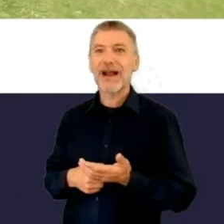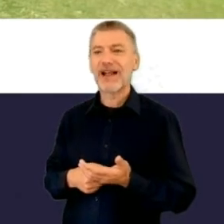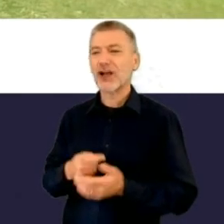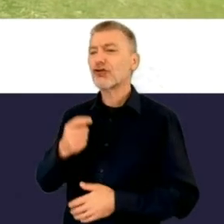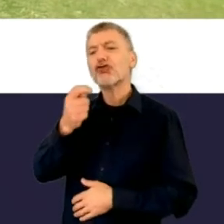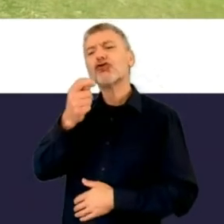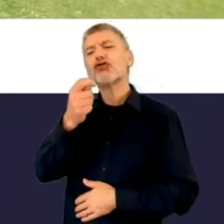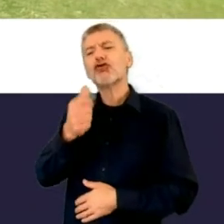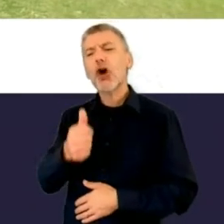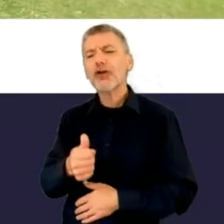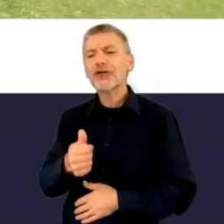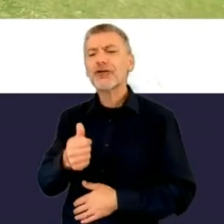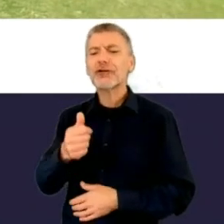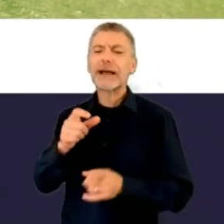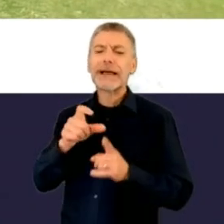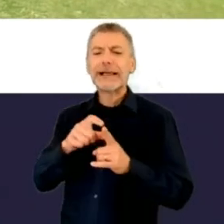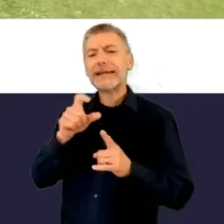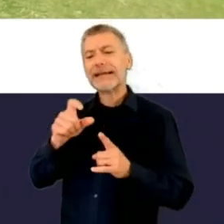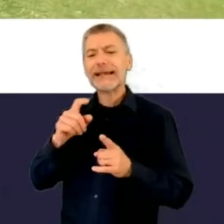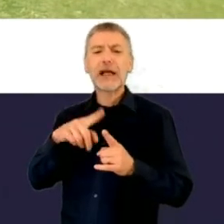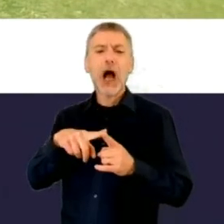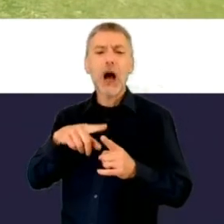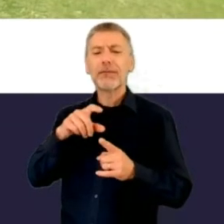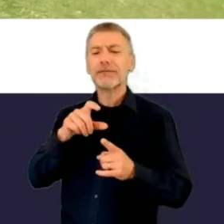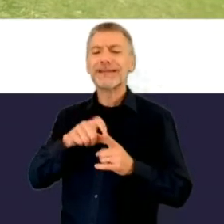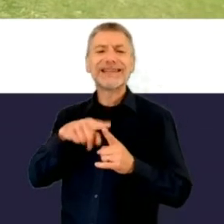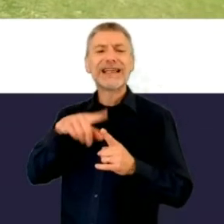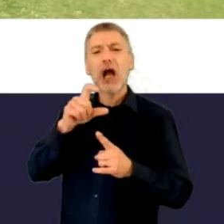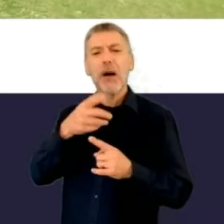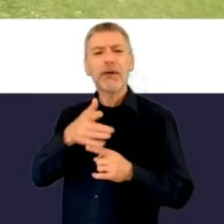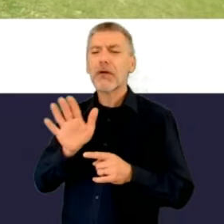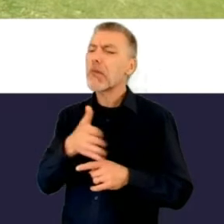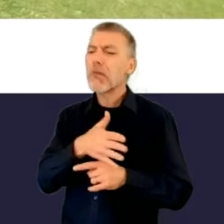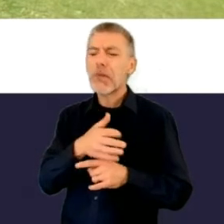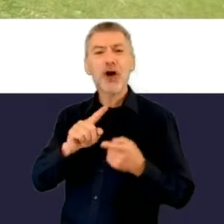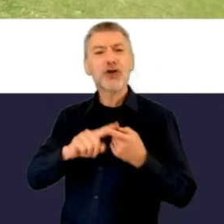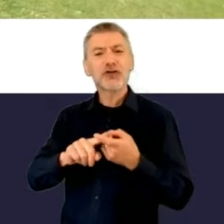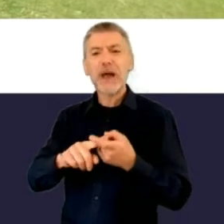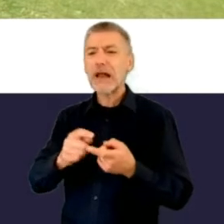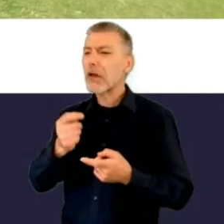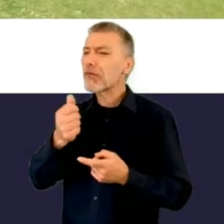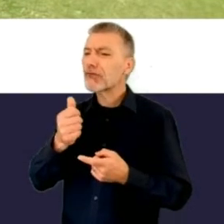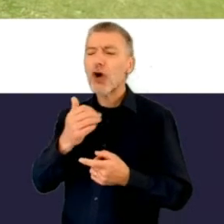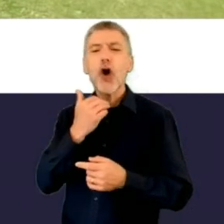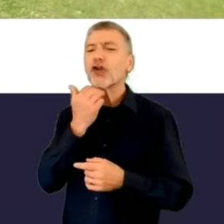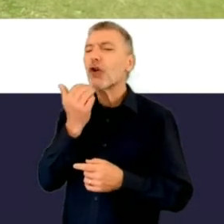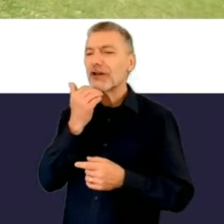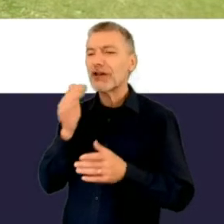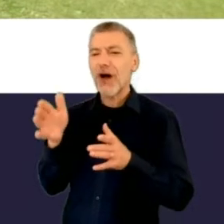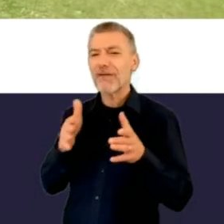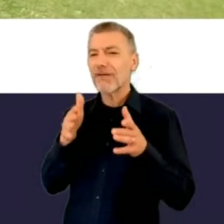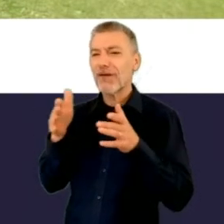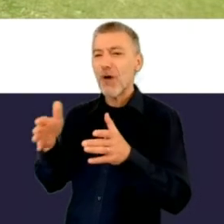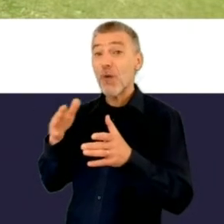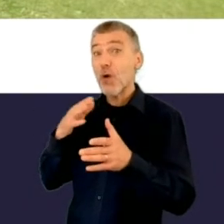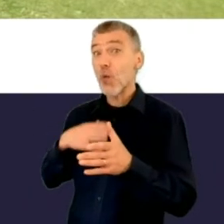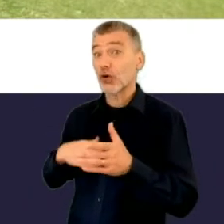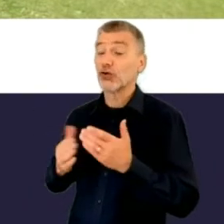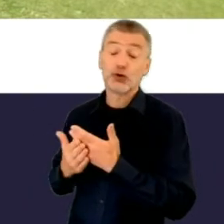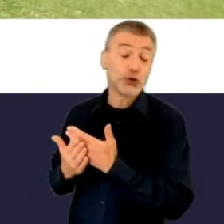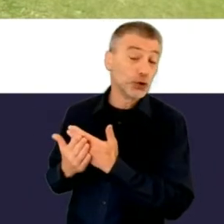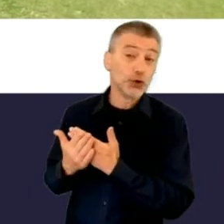or, making more sustainable these technologies. We also thought we'd create a whole new set of